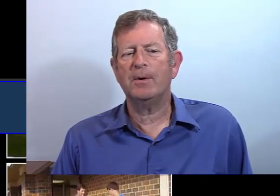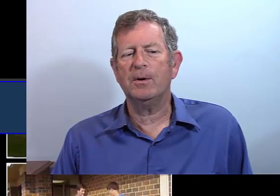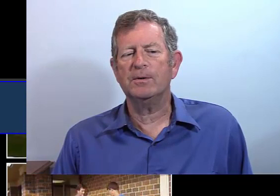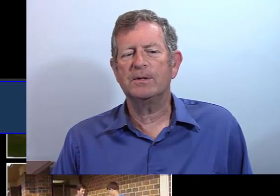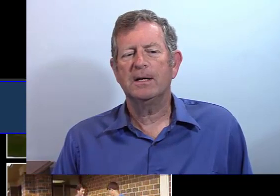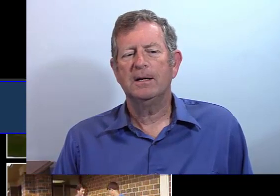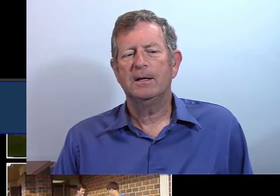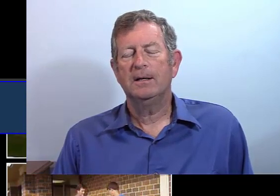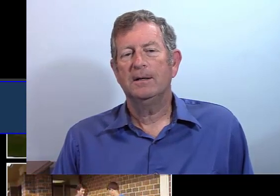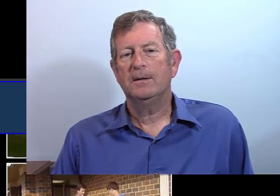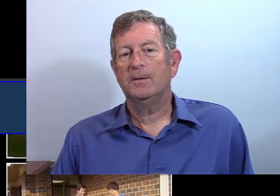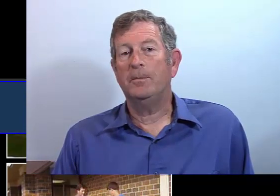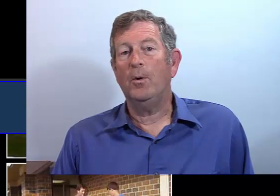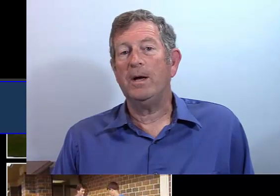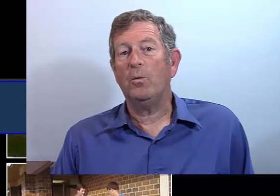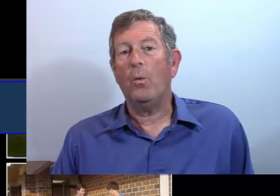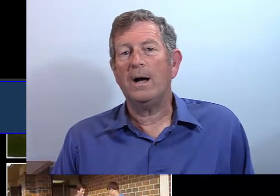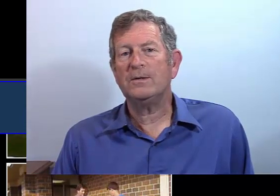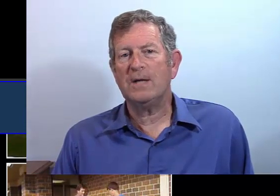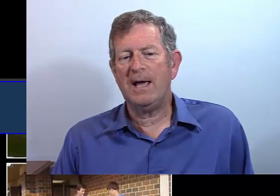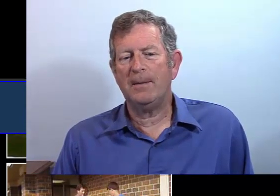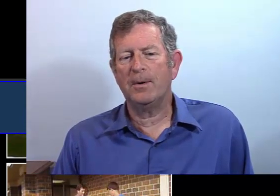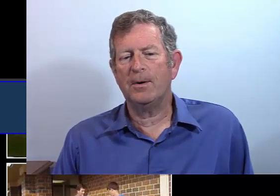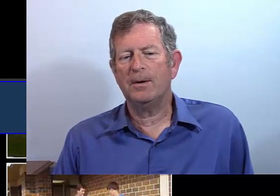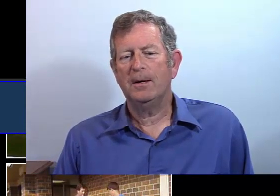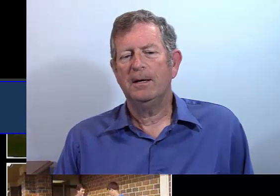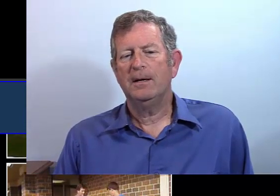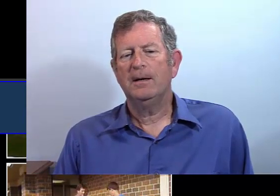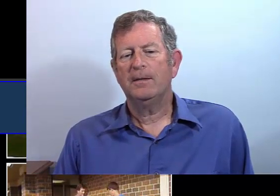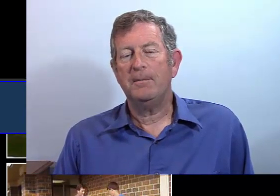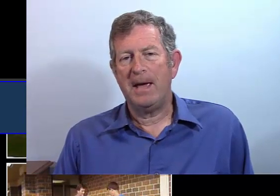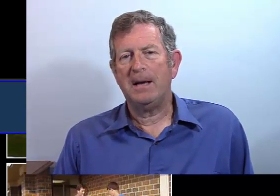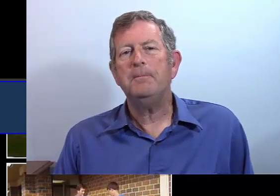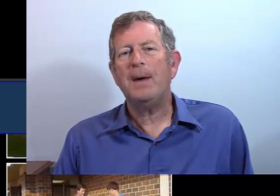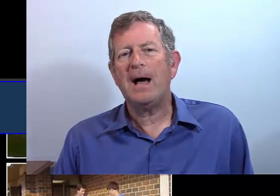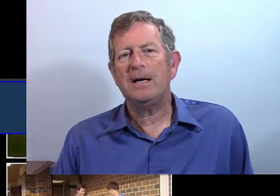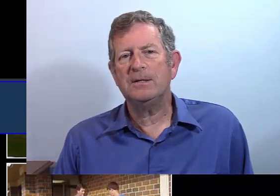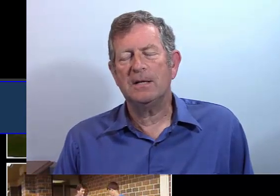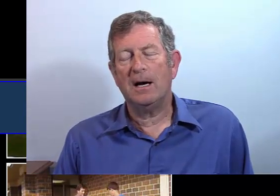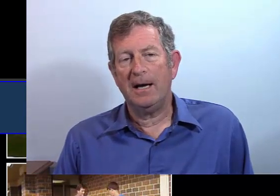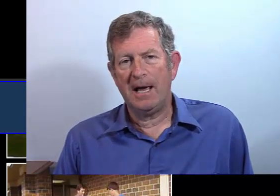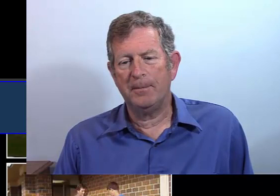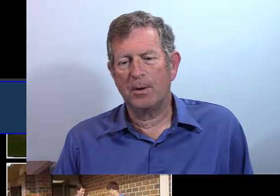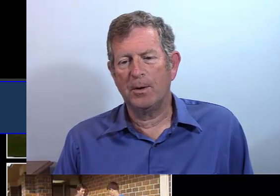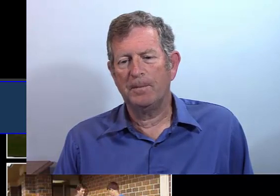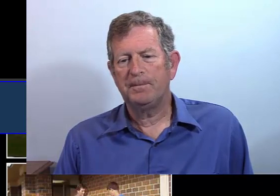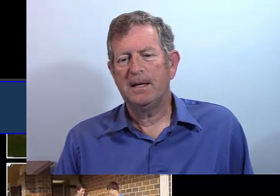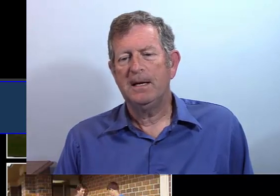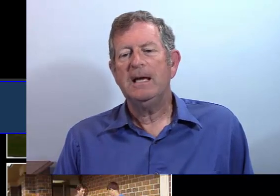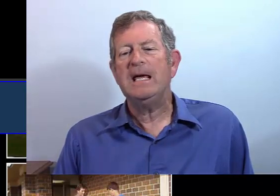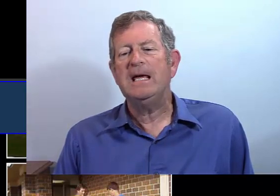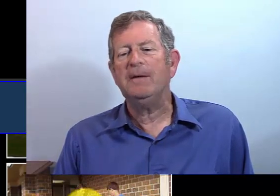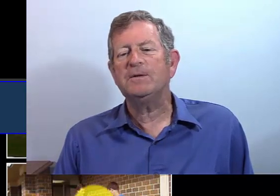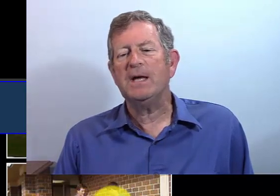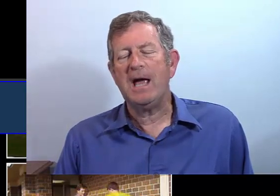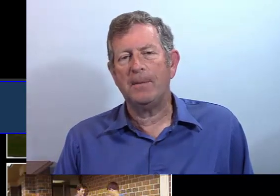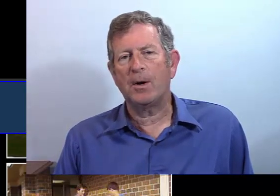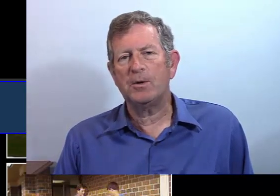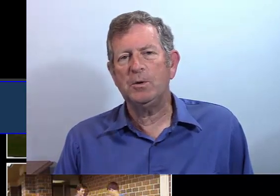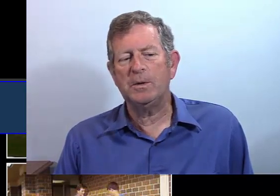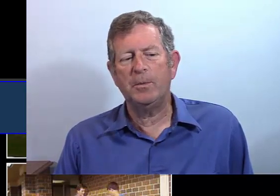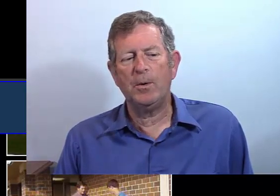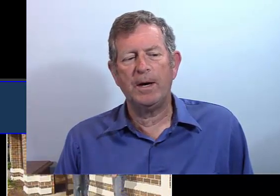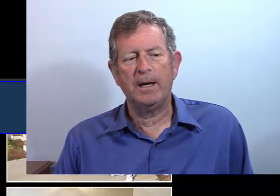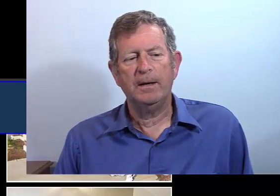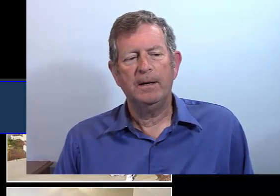sells hamburgers. The boy wants a hamburger. The man buys a hamburger. He gives the